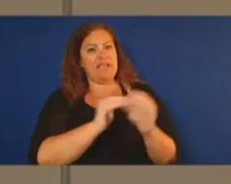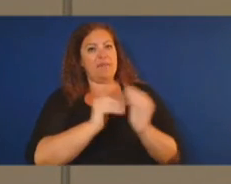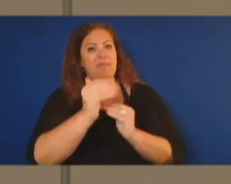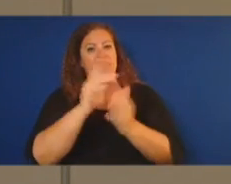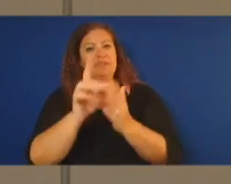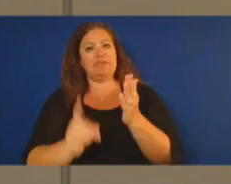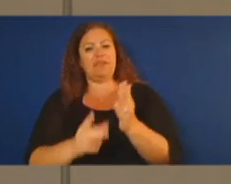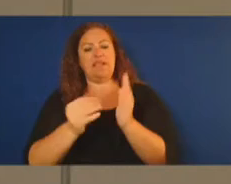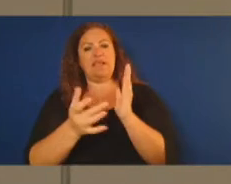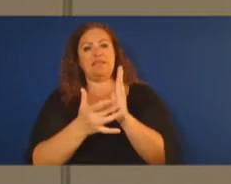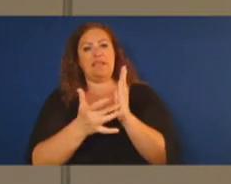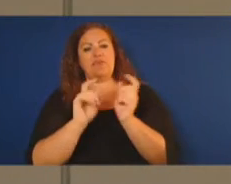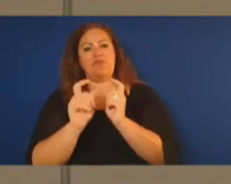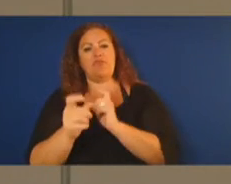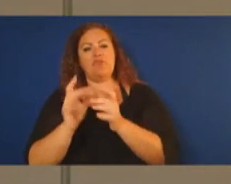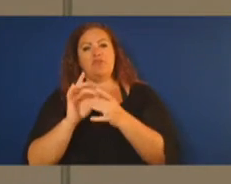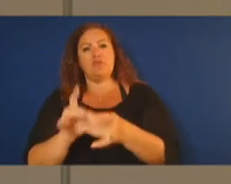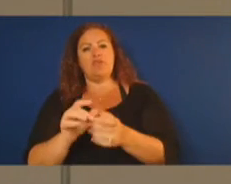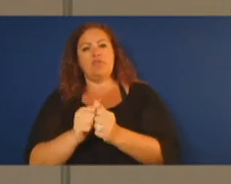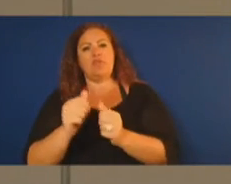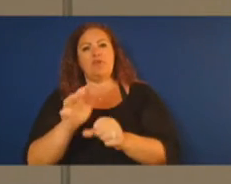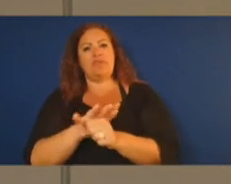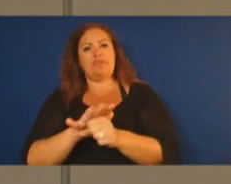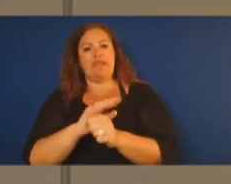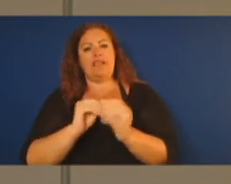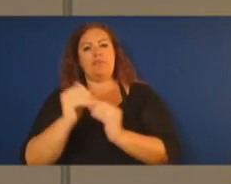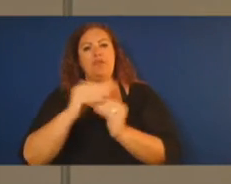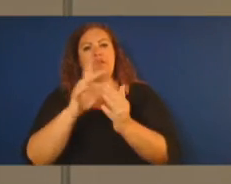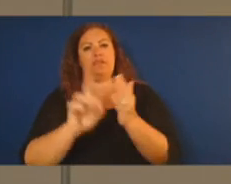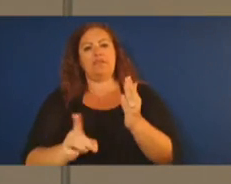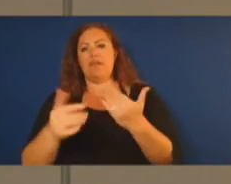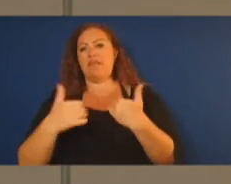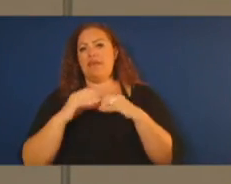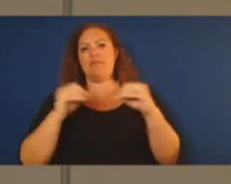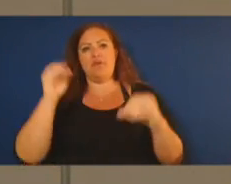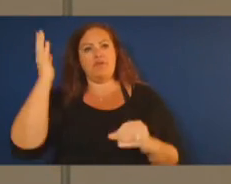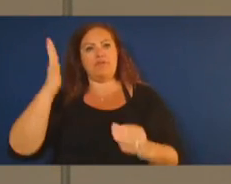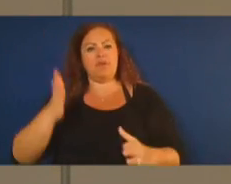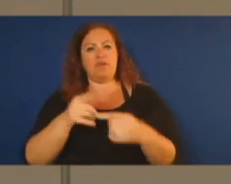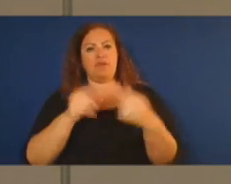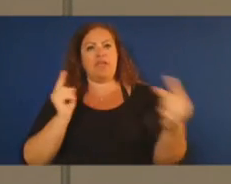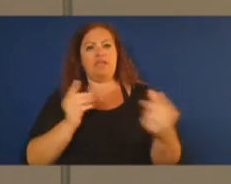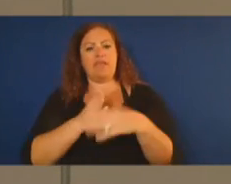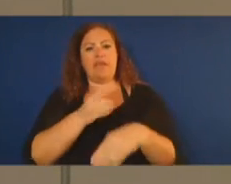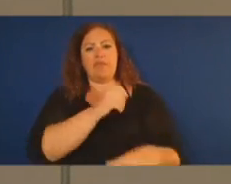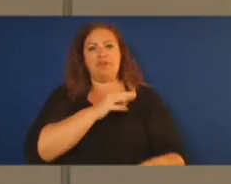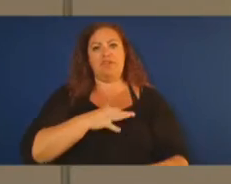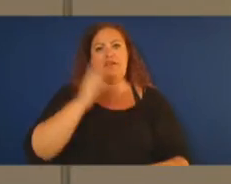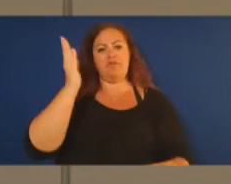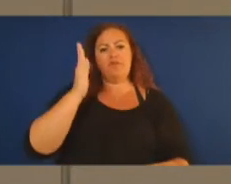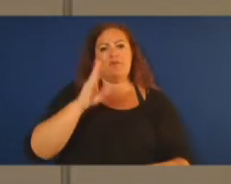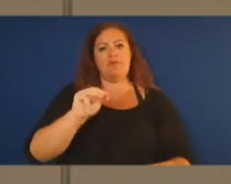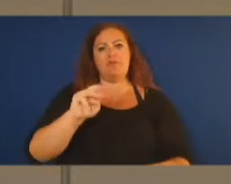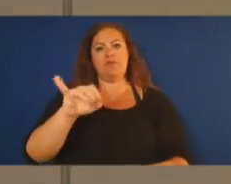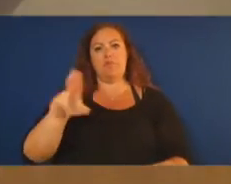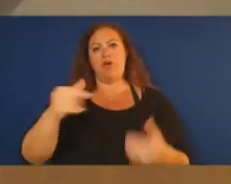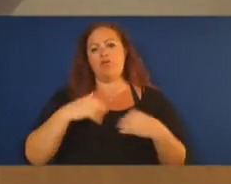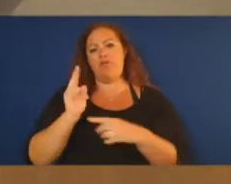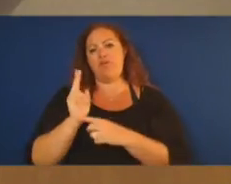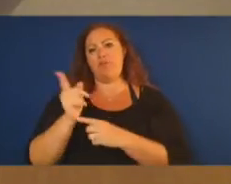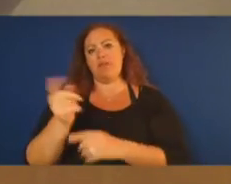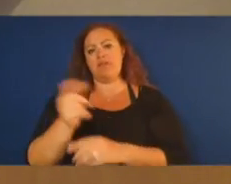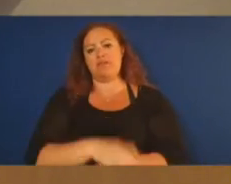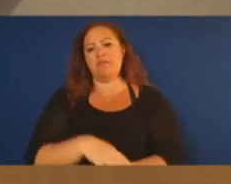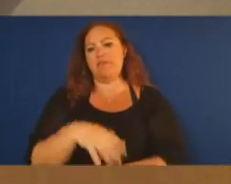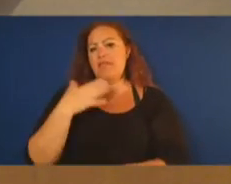revisions related to site and building design uh there are no speakers in opposition so after staff's presentation Mr Brown you have three minutes okay thank you